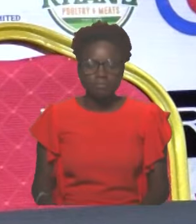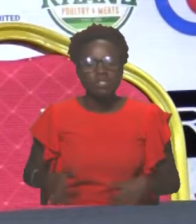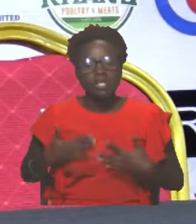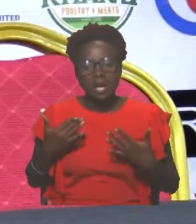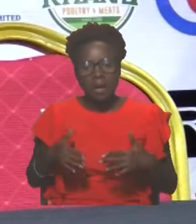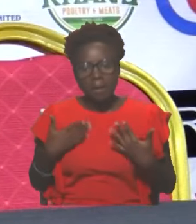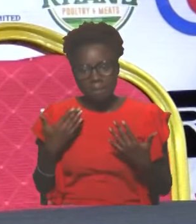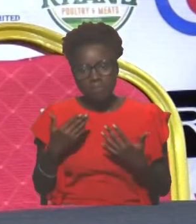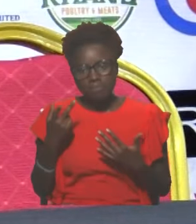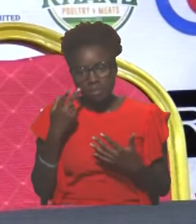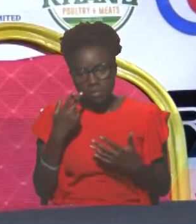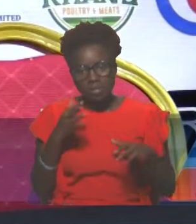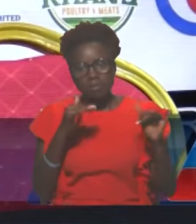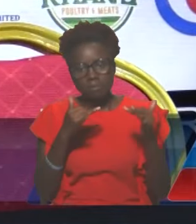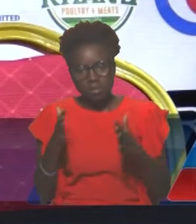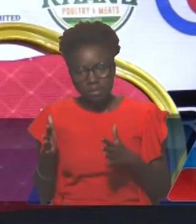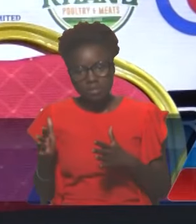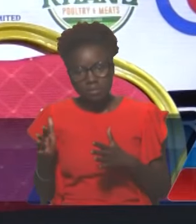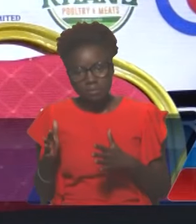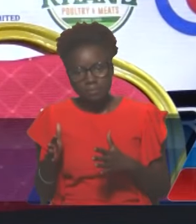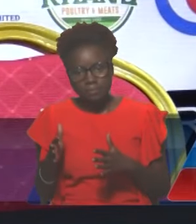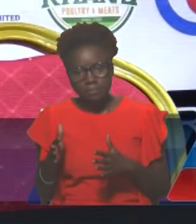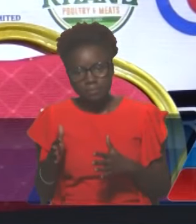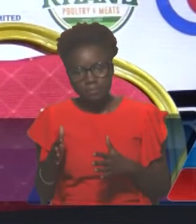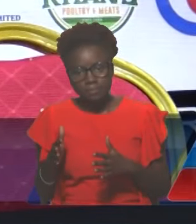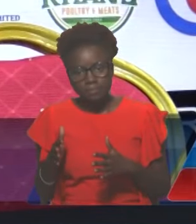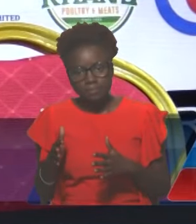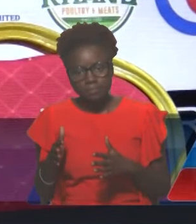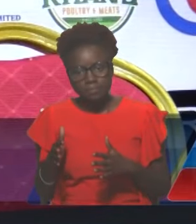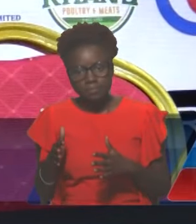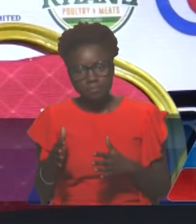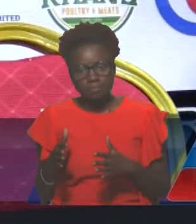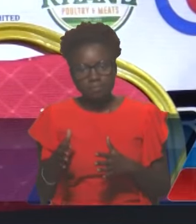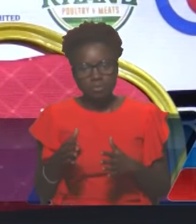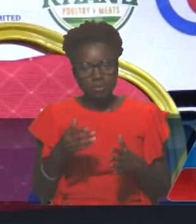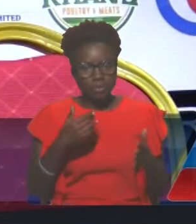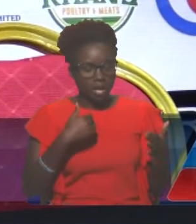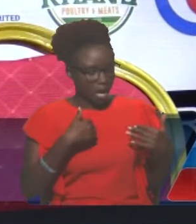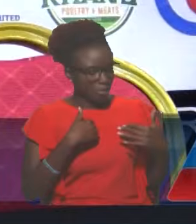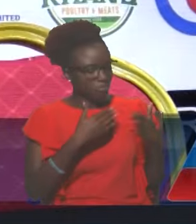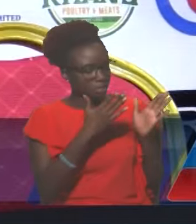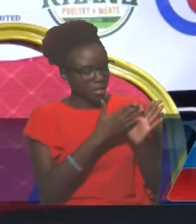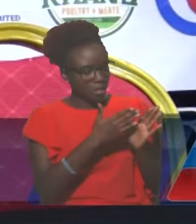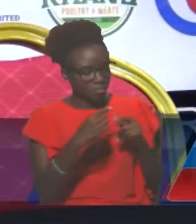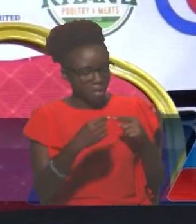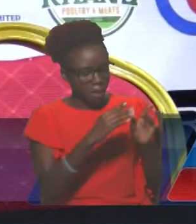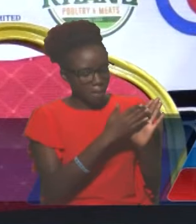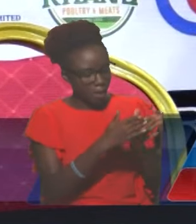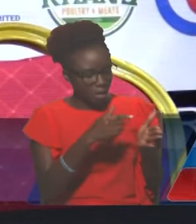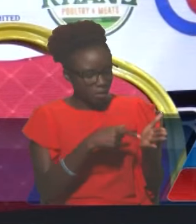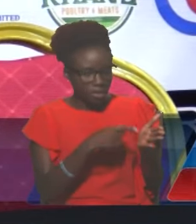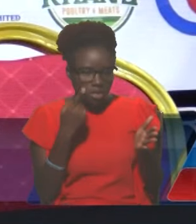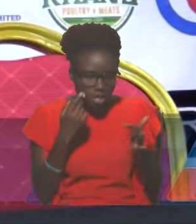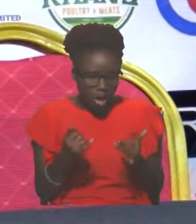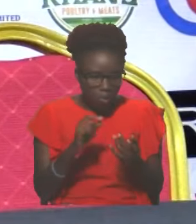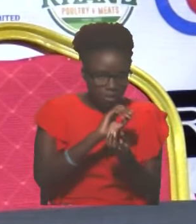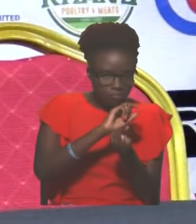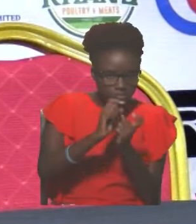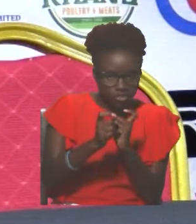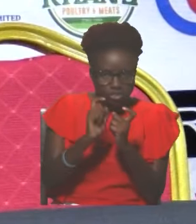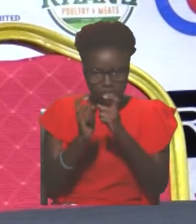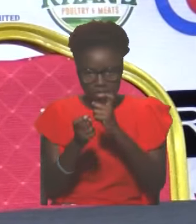see the players so work to the game plan that we have and then adjust when we needed to adjust.